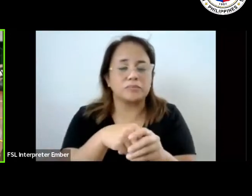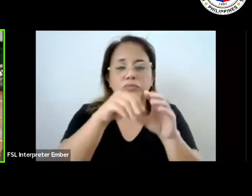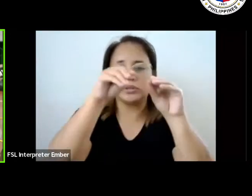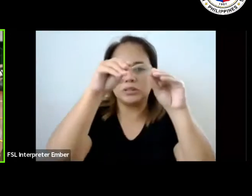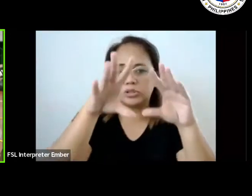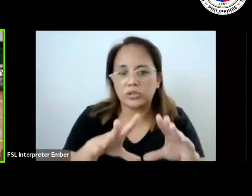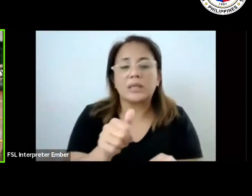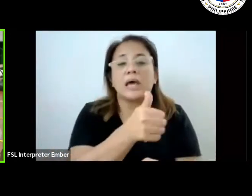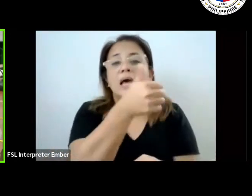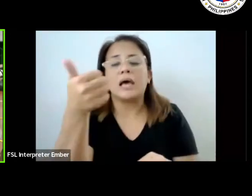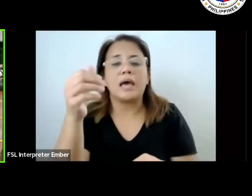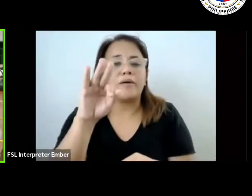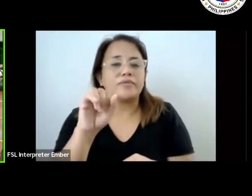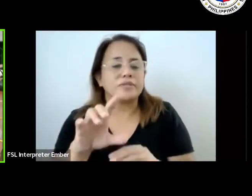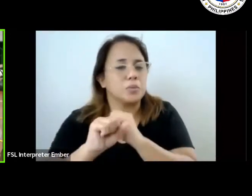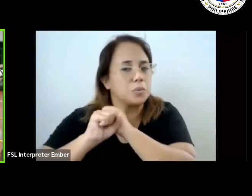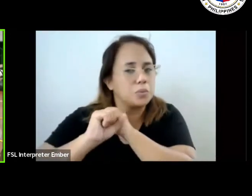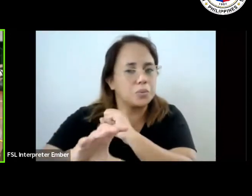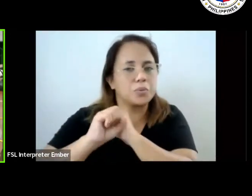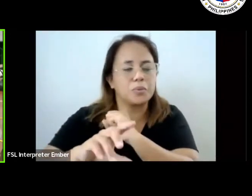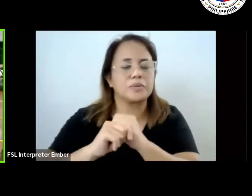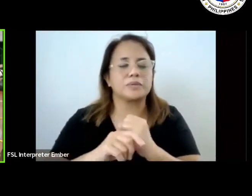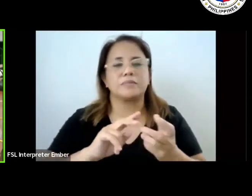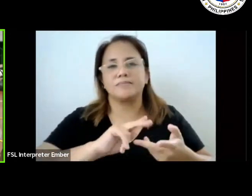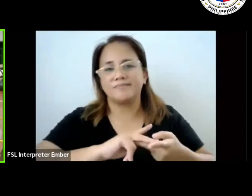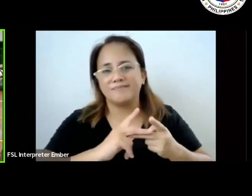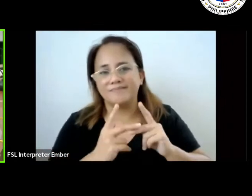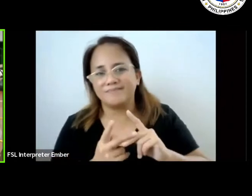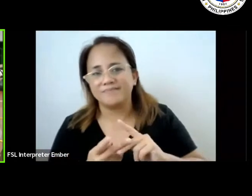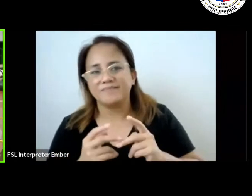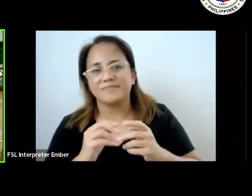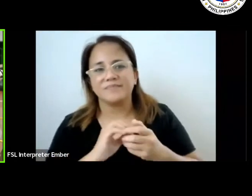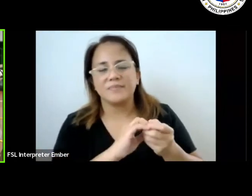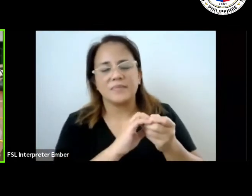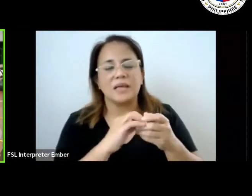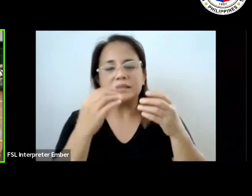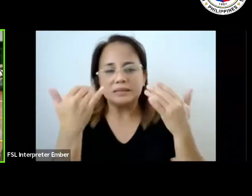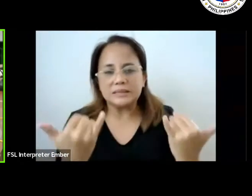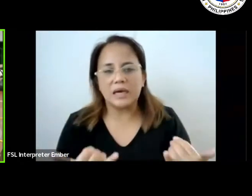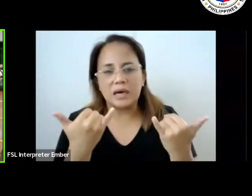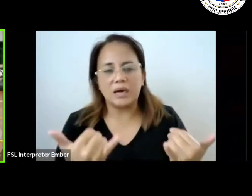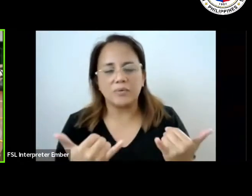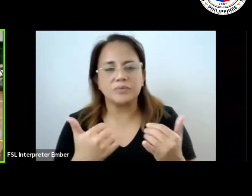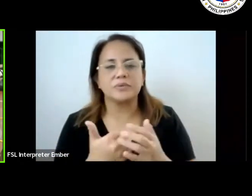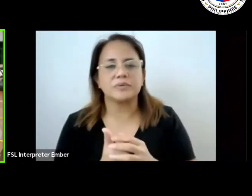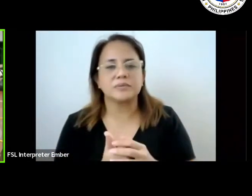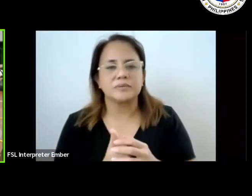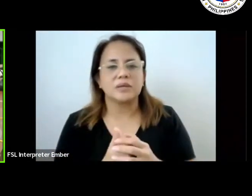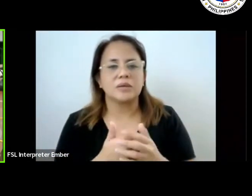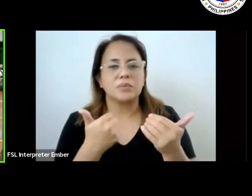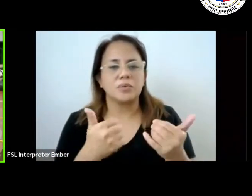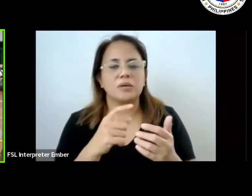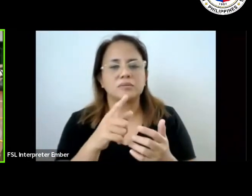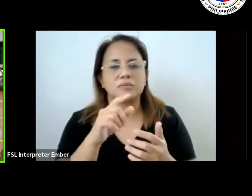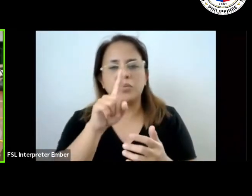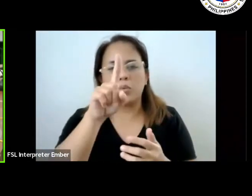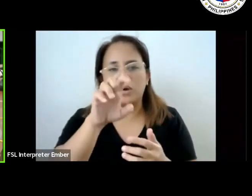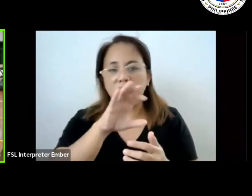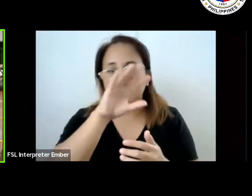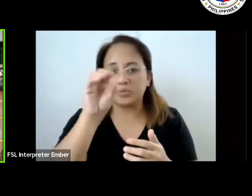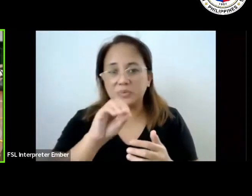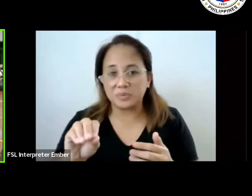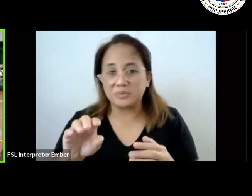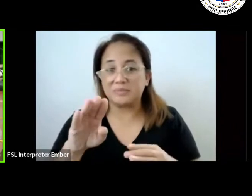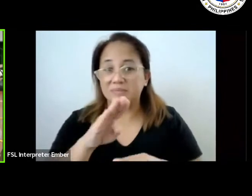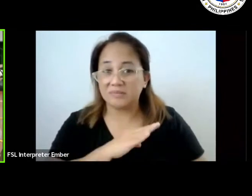other FSL advocates and stakeholders, by no means are these perfect or 100%